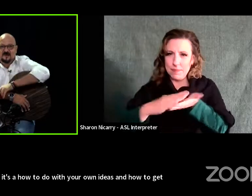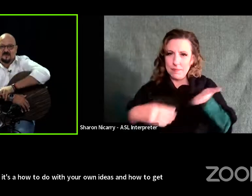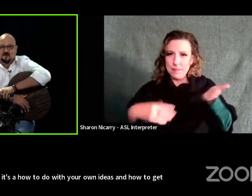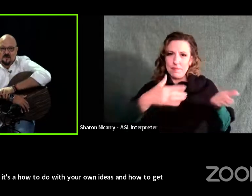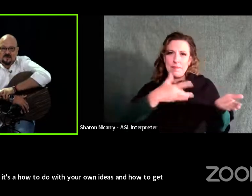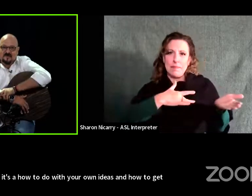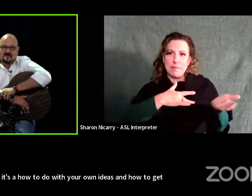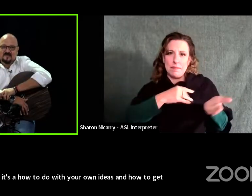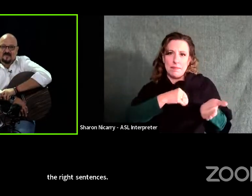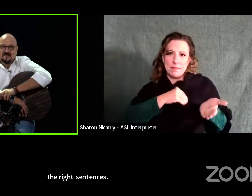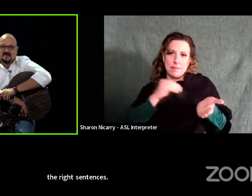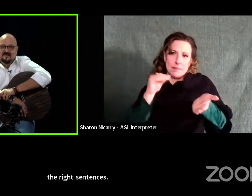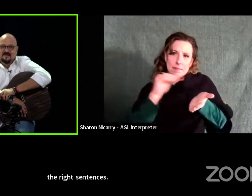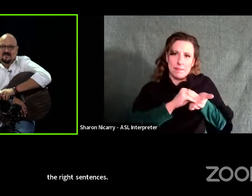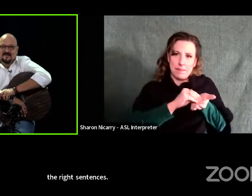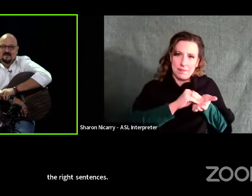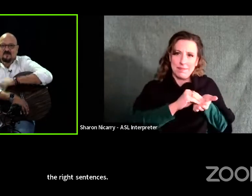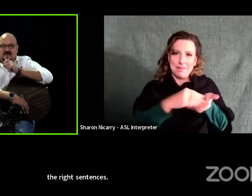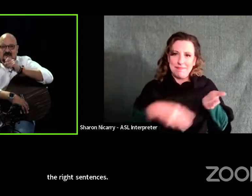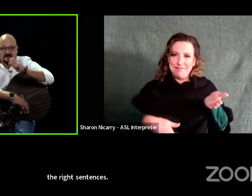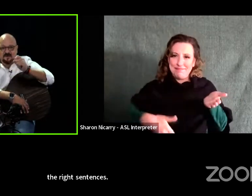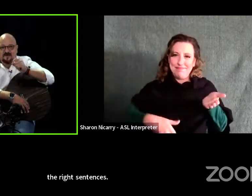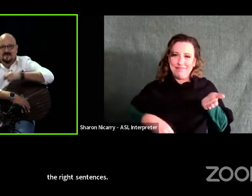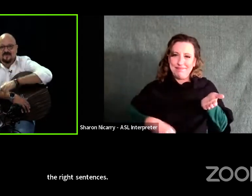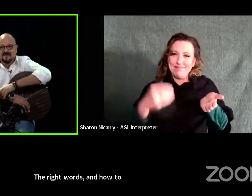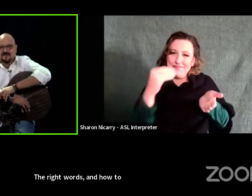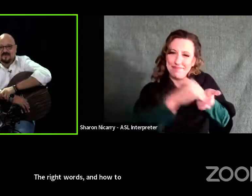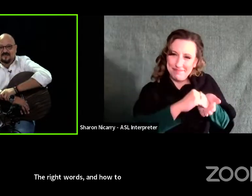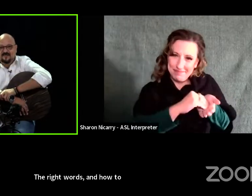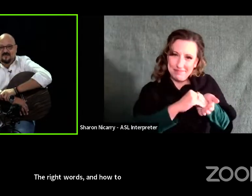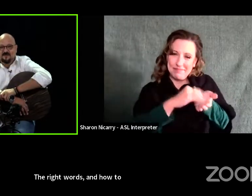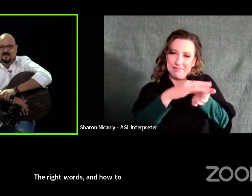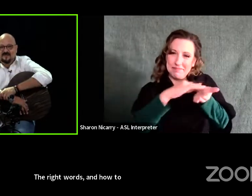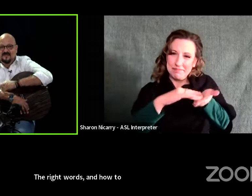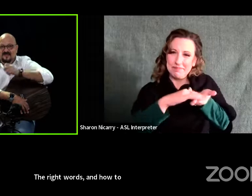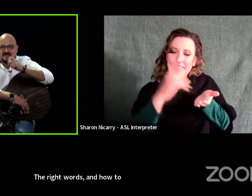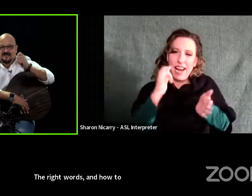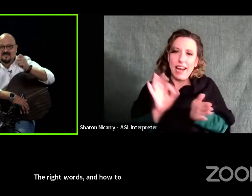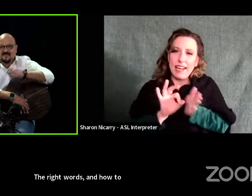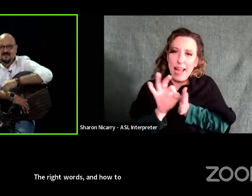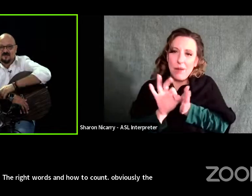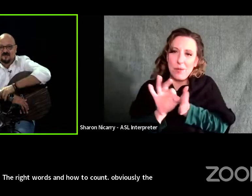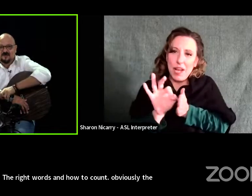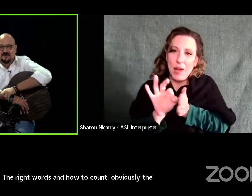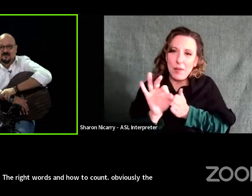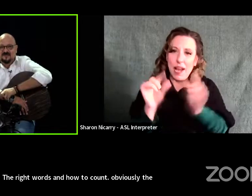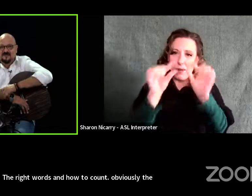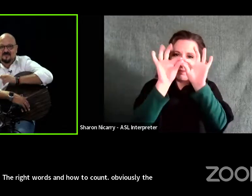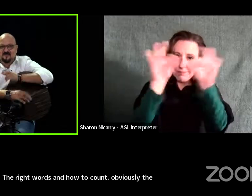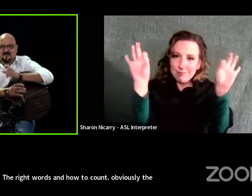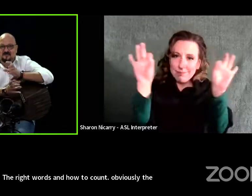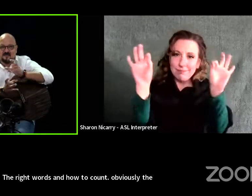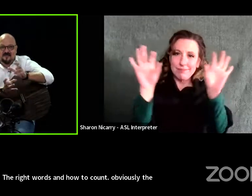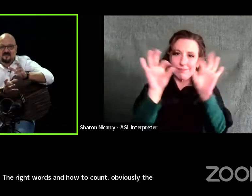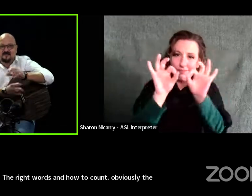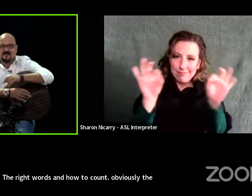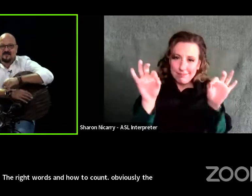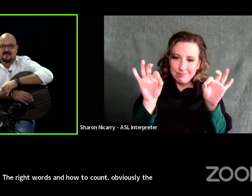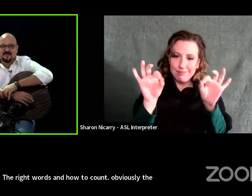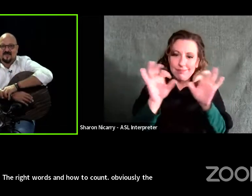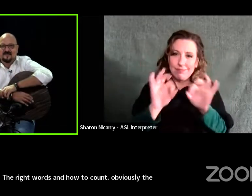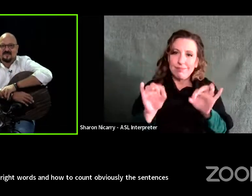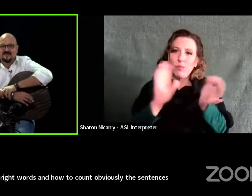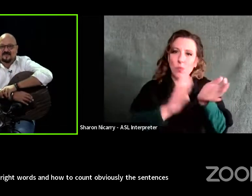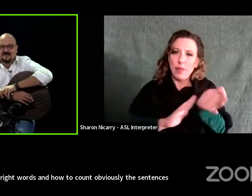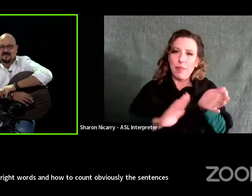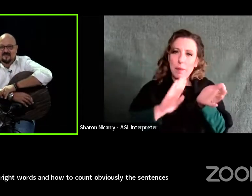sentences, the right words, and how to count obviously the sentences, so you can get some rhythm in